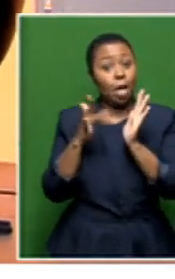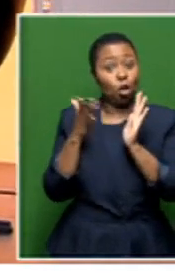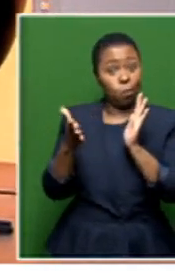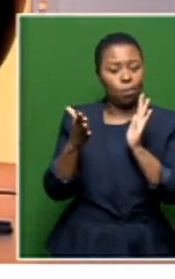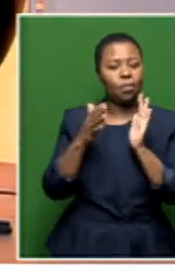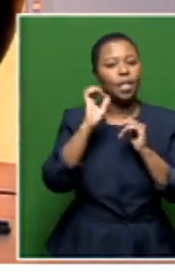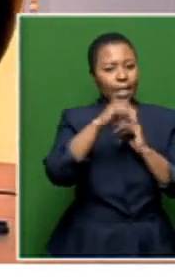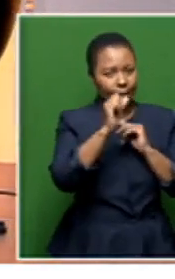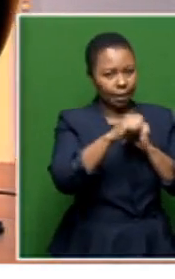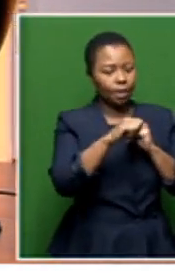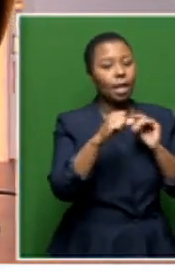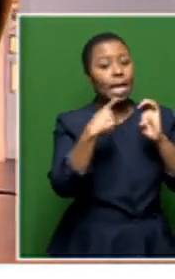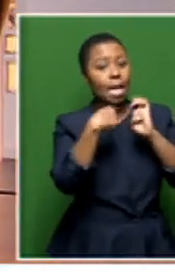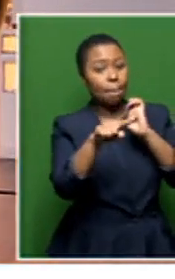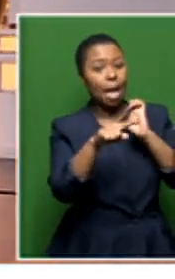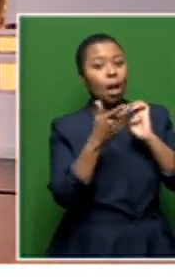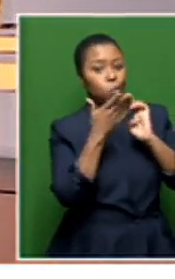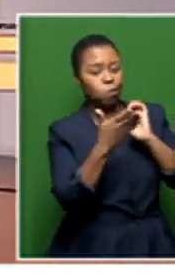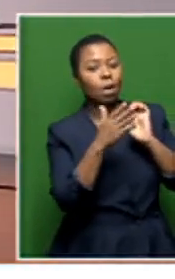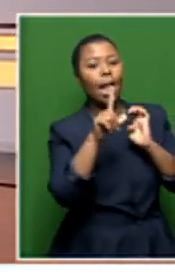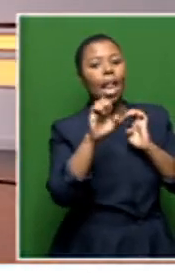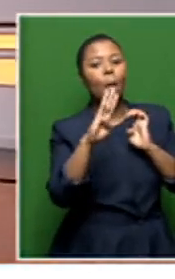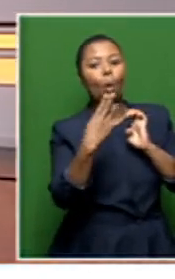well. Yes, so my email address is on the page,